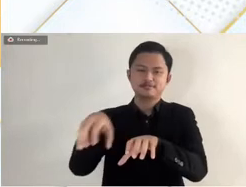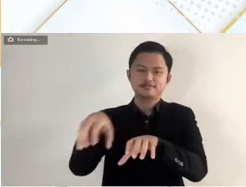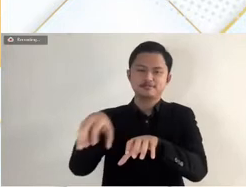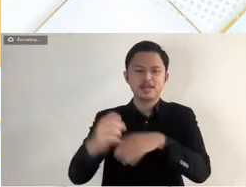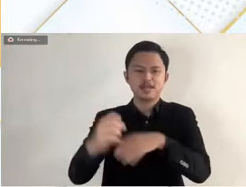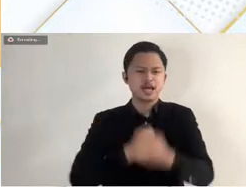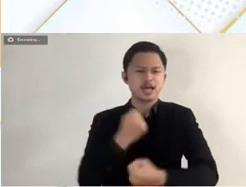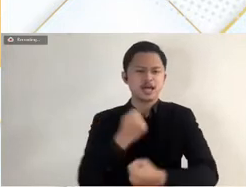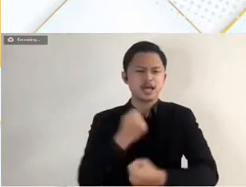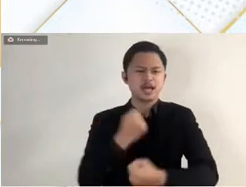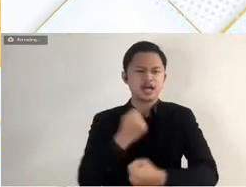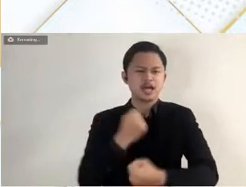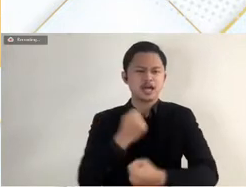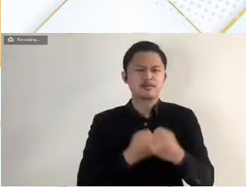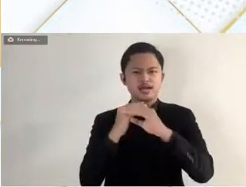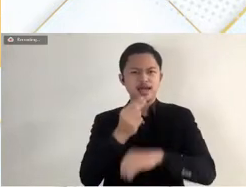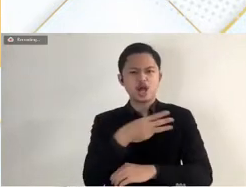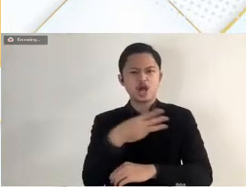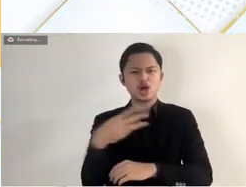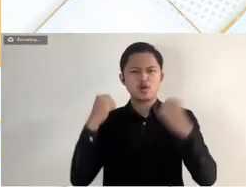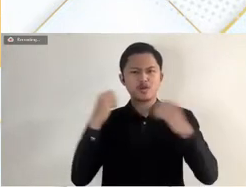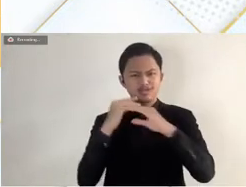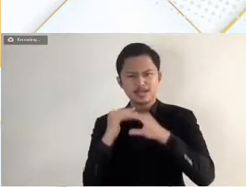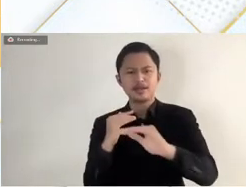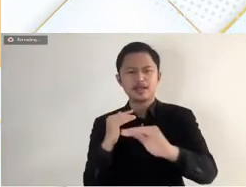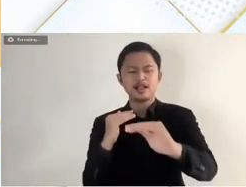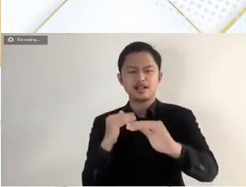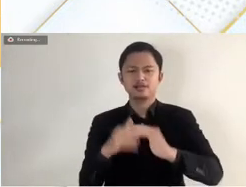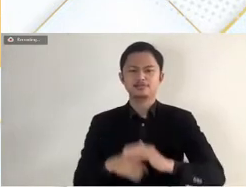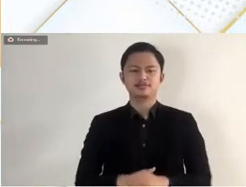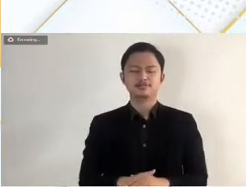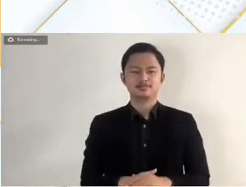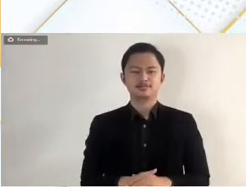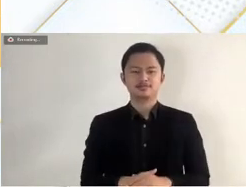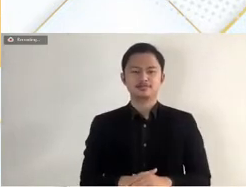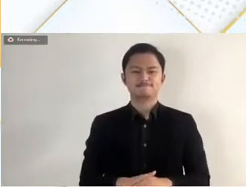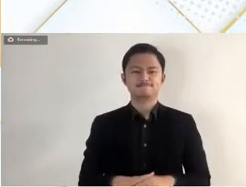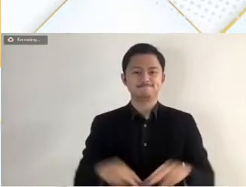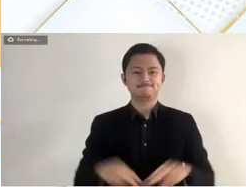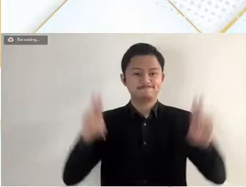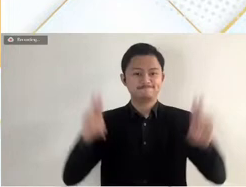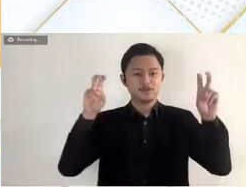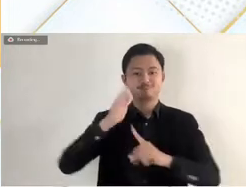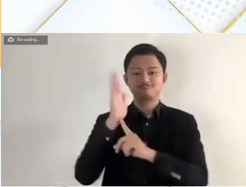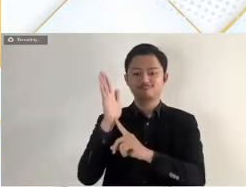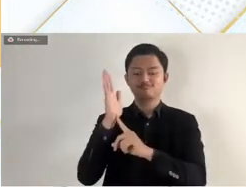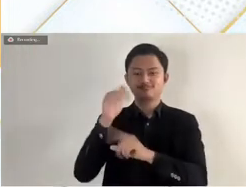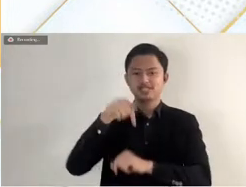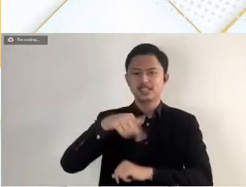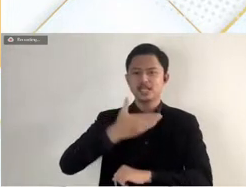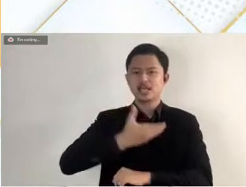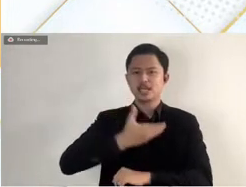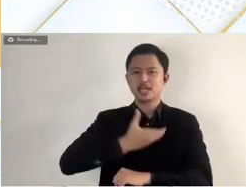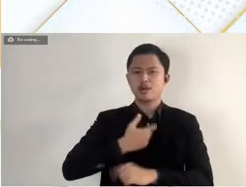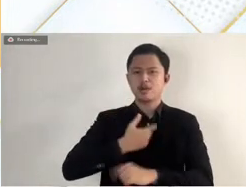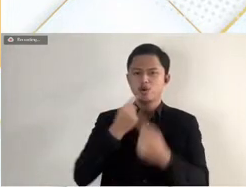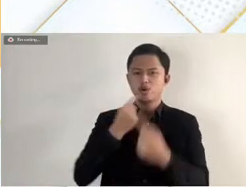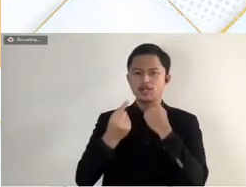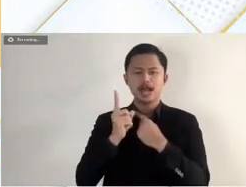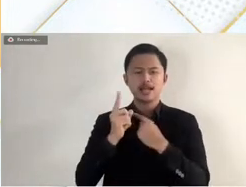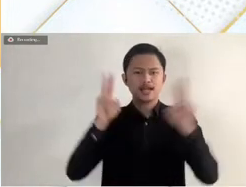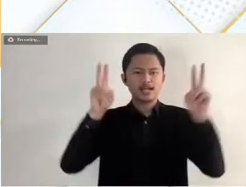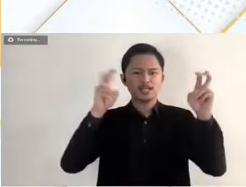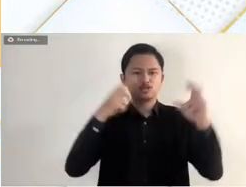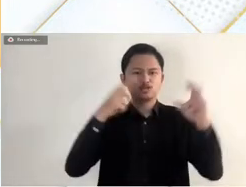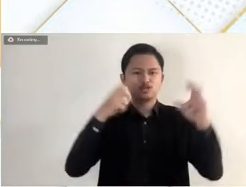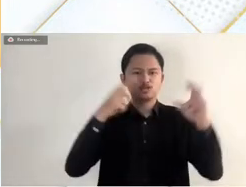and economically strong. In this very context, today's webinar will discuss two most important issues for